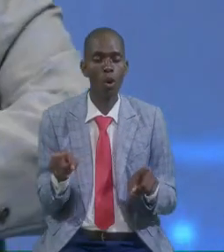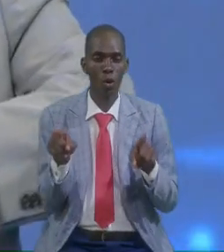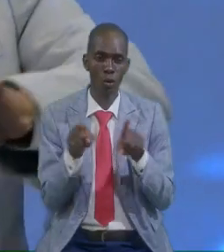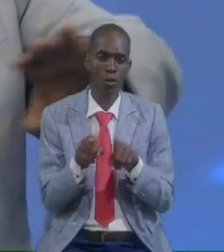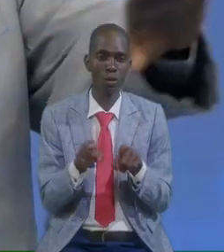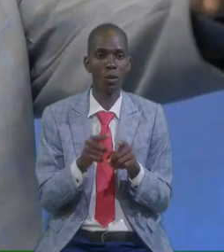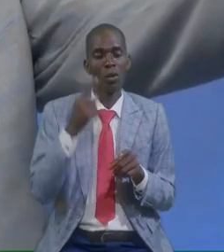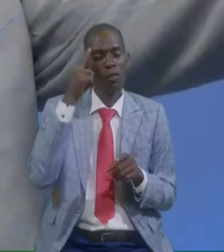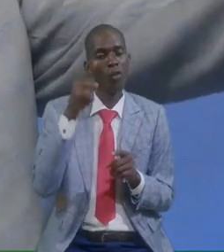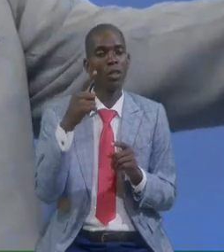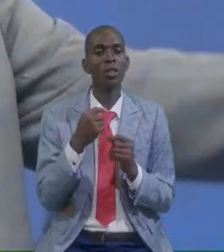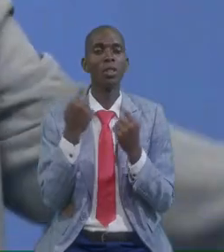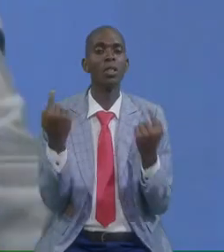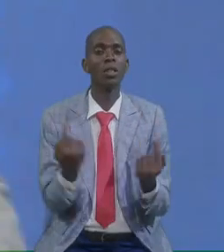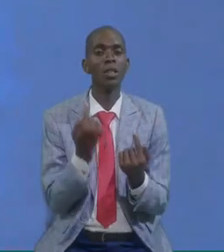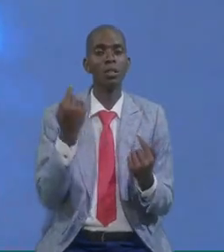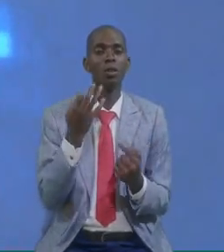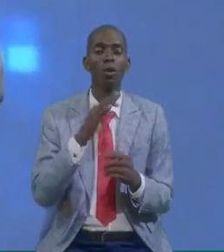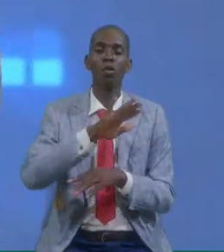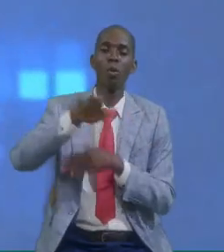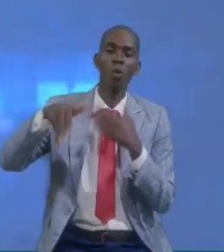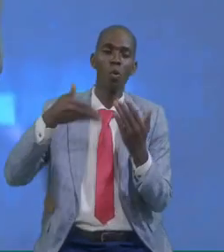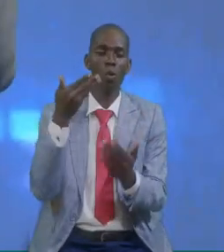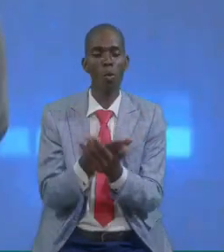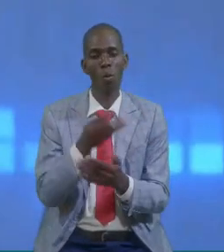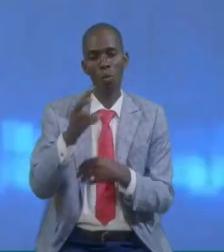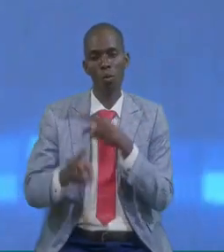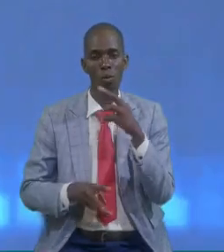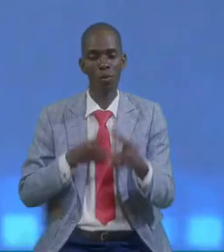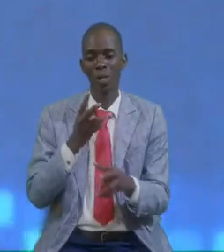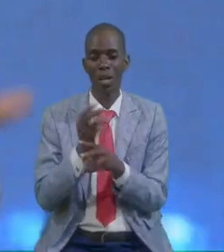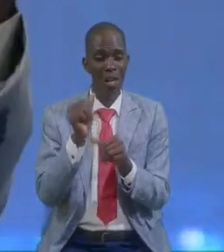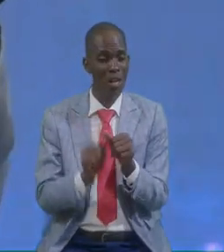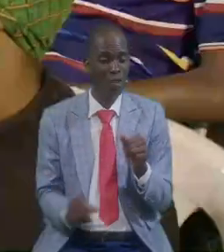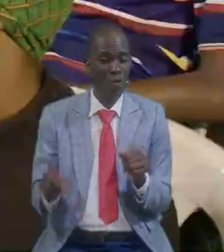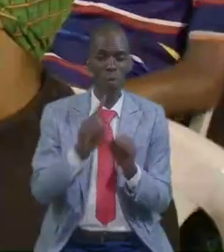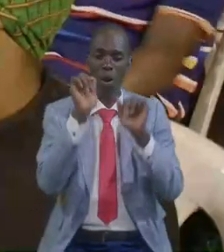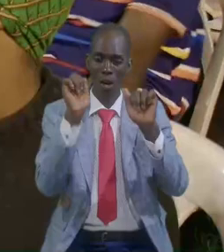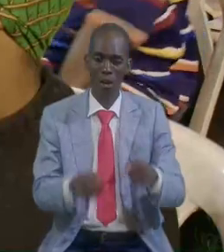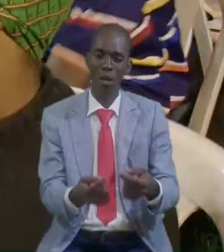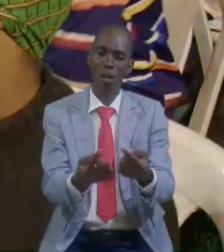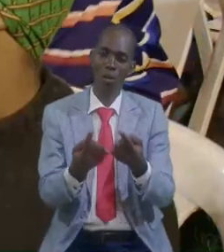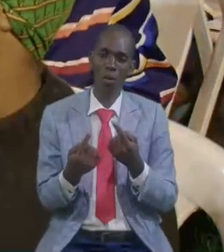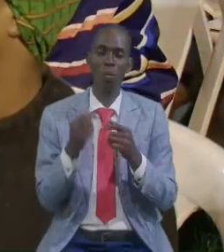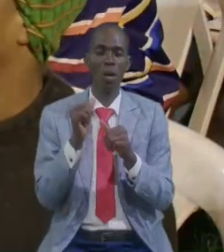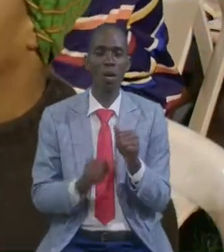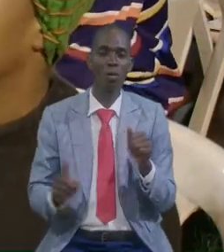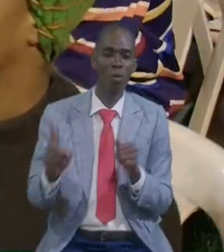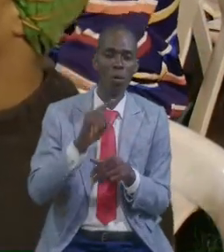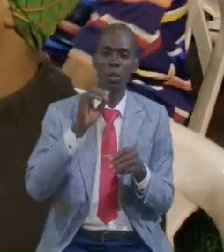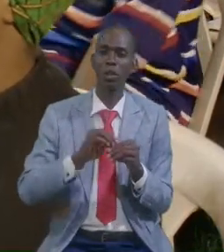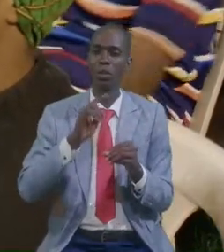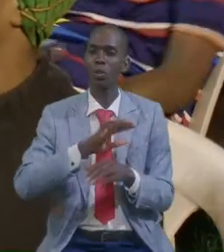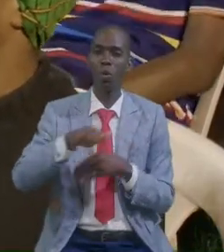for the sins of the whole world. Everyone can come, everyone in the whole